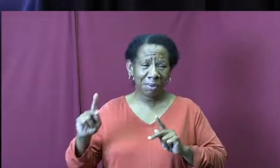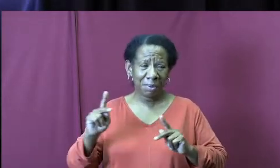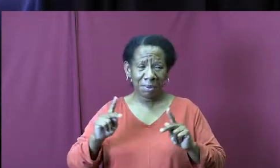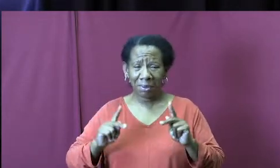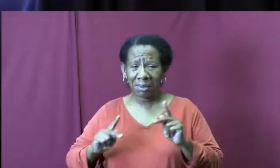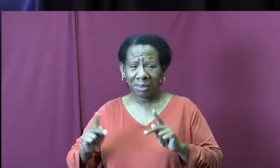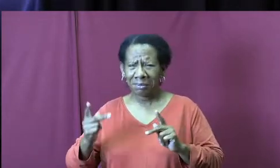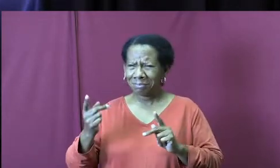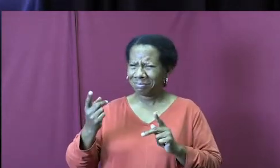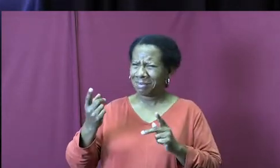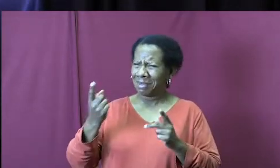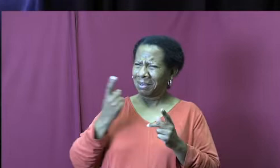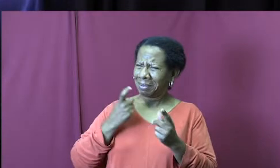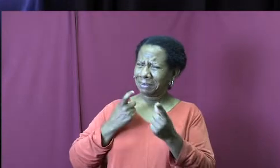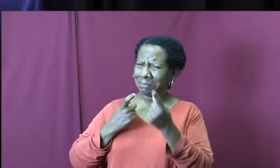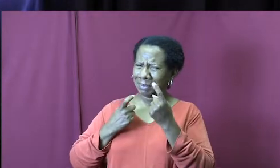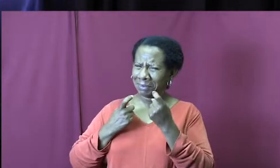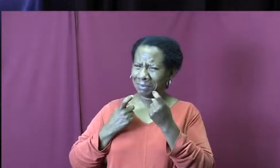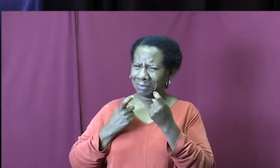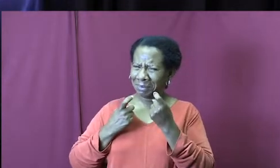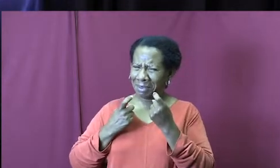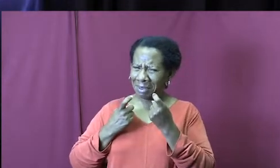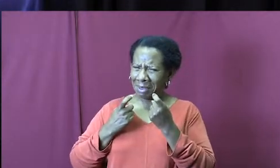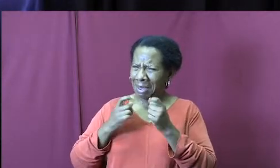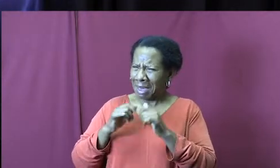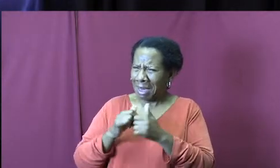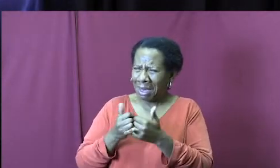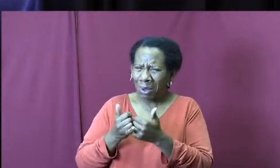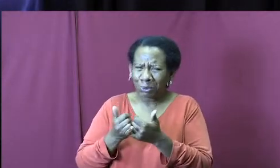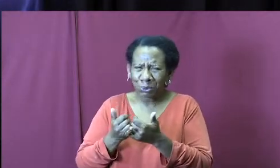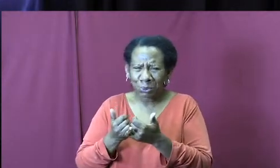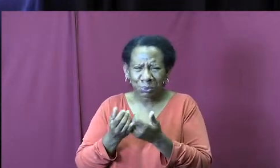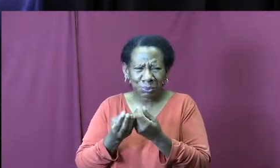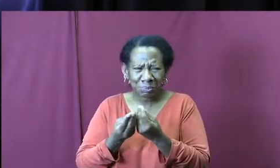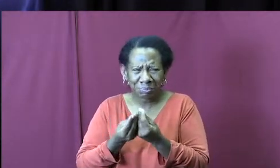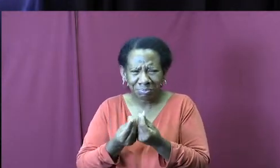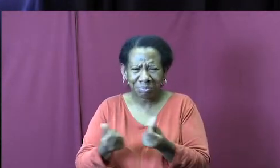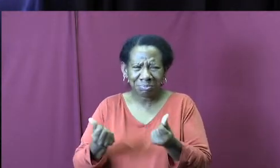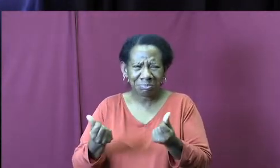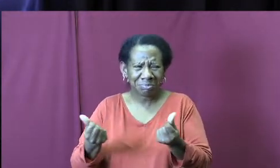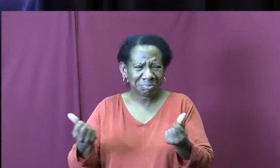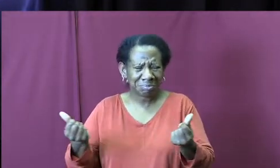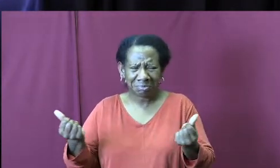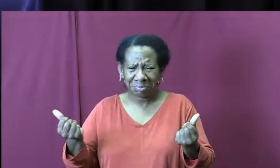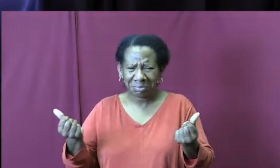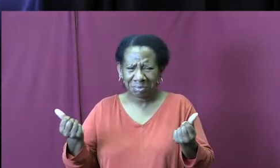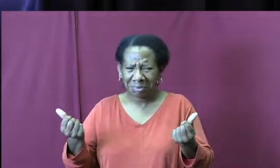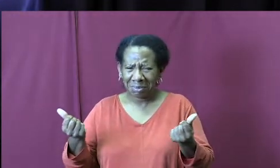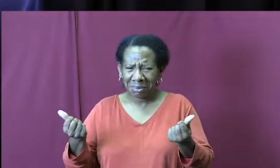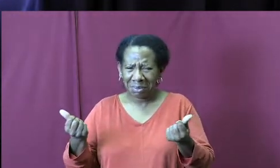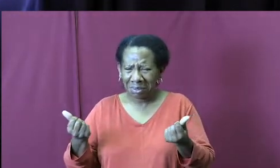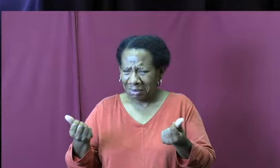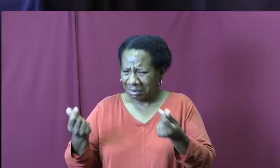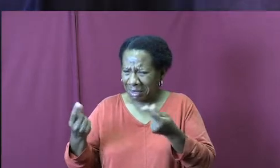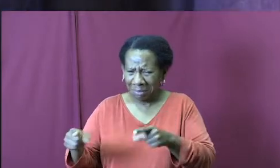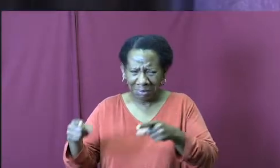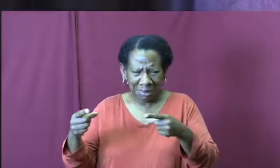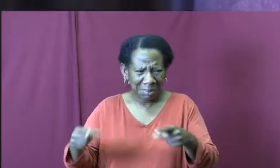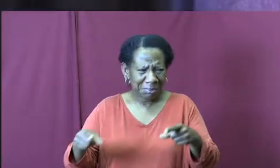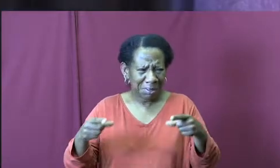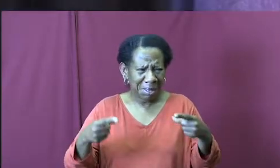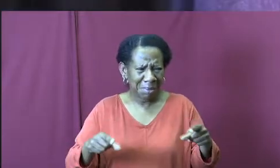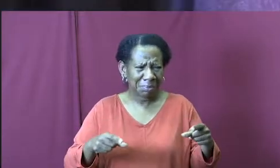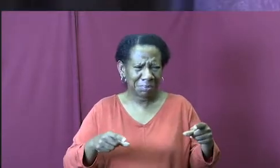People keep asking, how do we stop this? What's